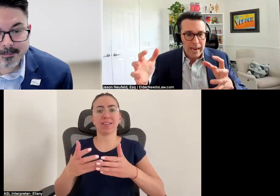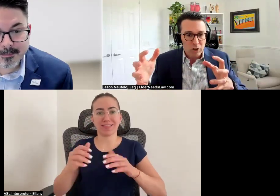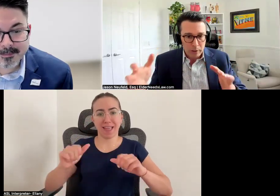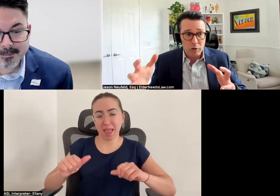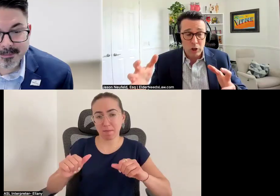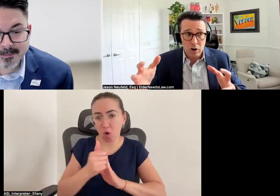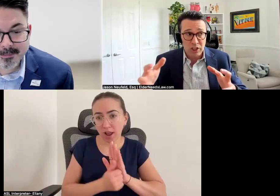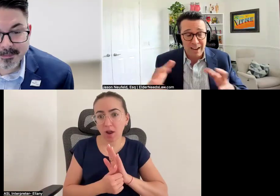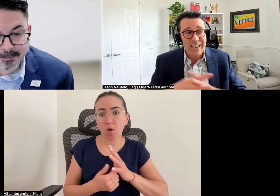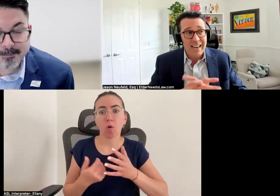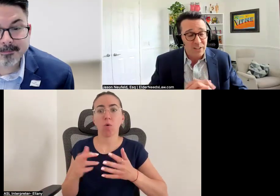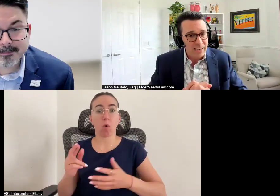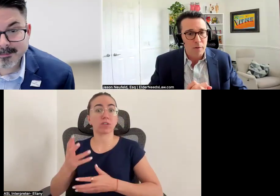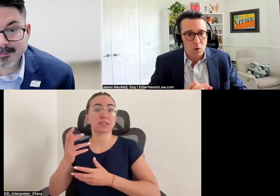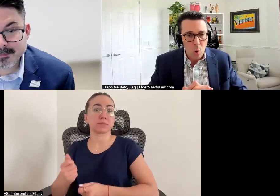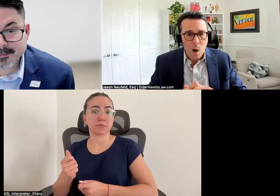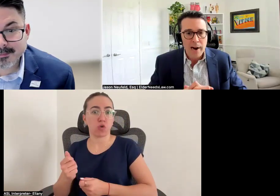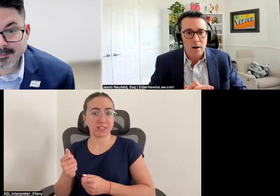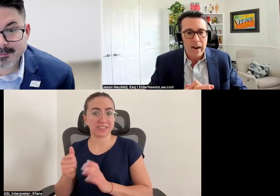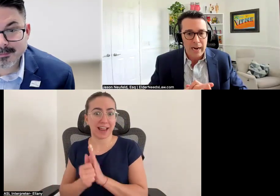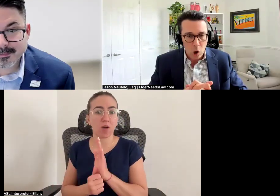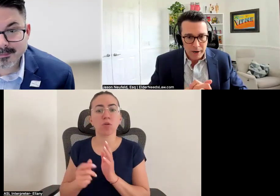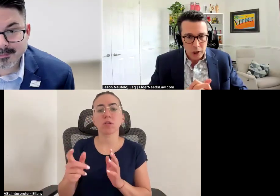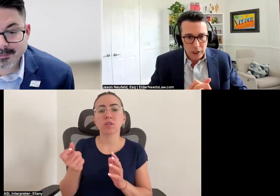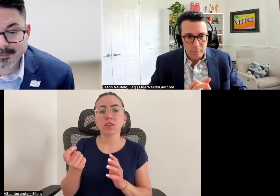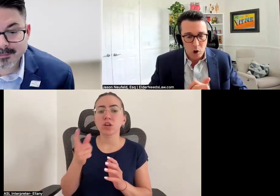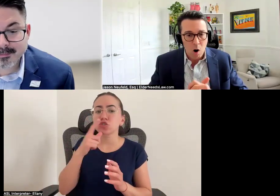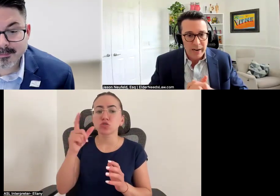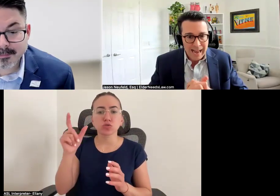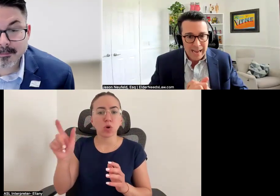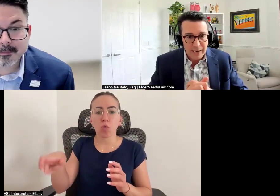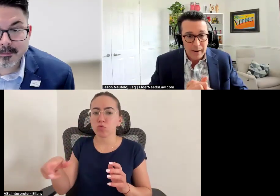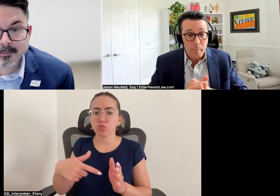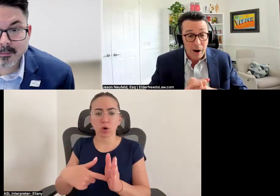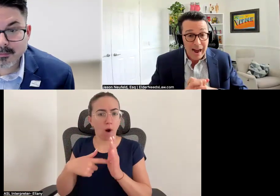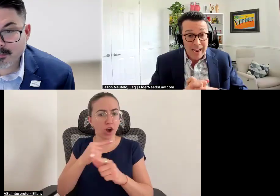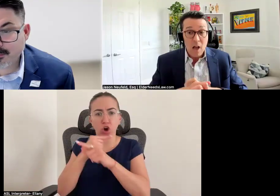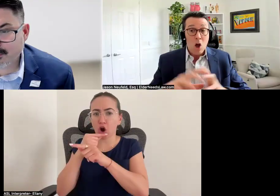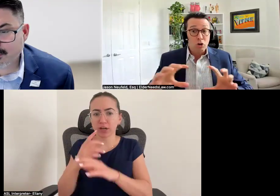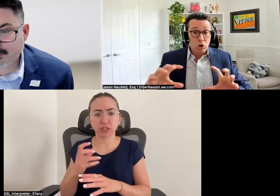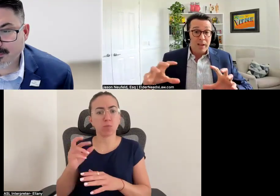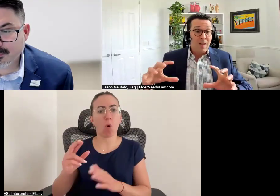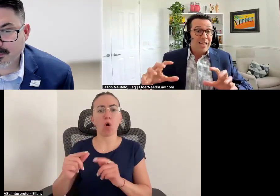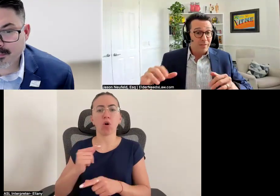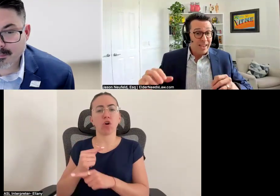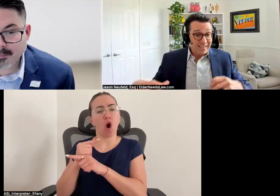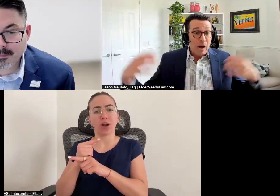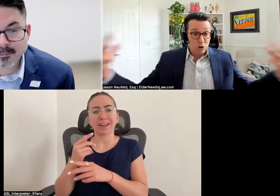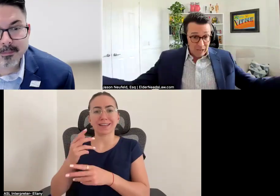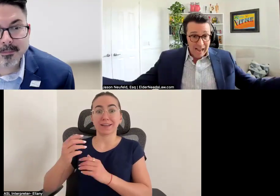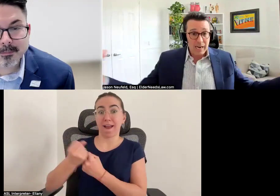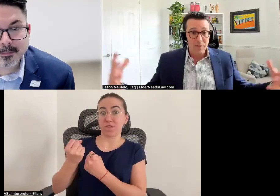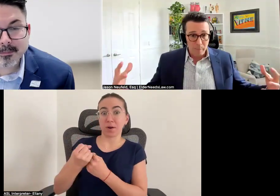or a special needs trust doesn't itself require a guardianship or a guardian advocate, but doing lots of